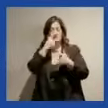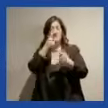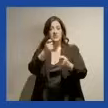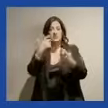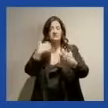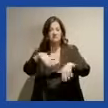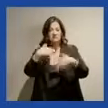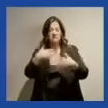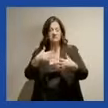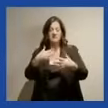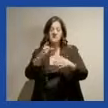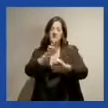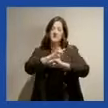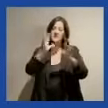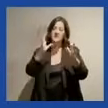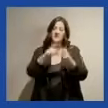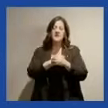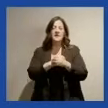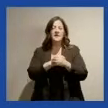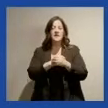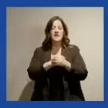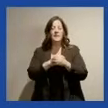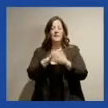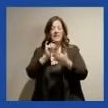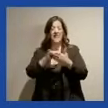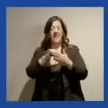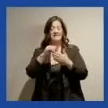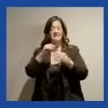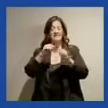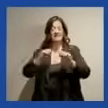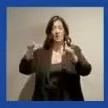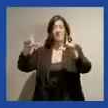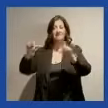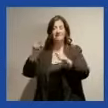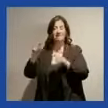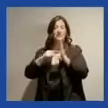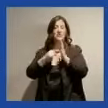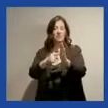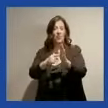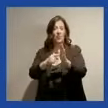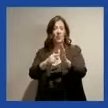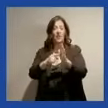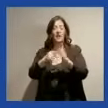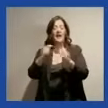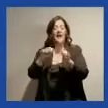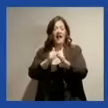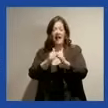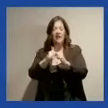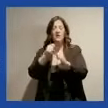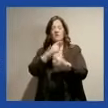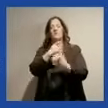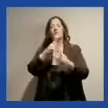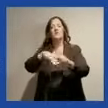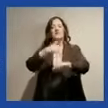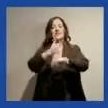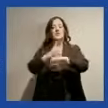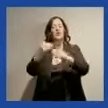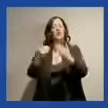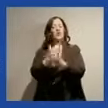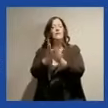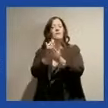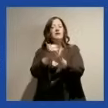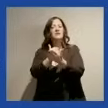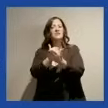the incredible acuity that is represented in this volatility by establishing a new budget account in the